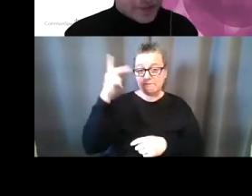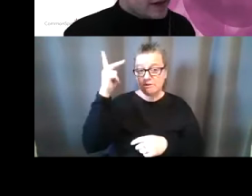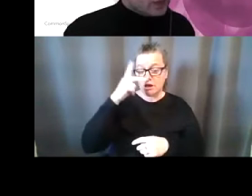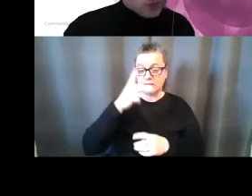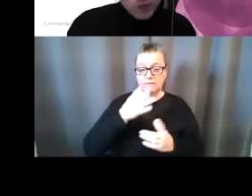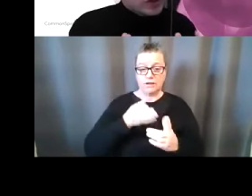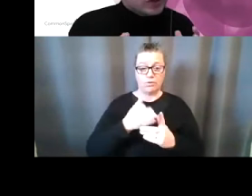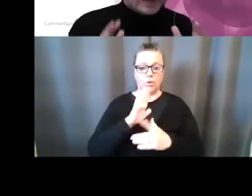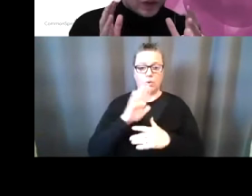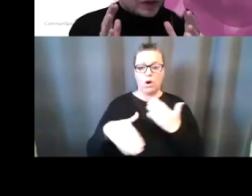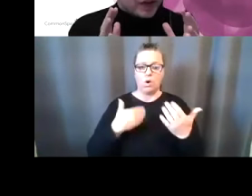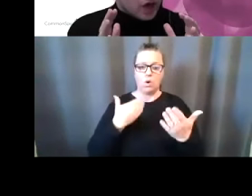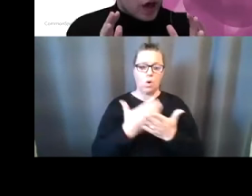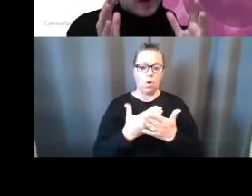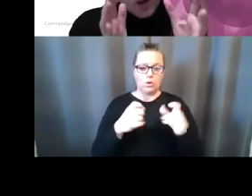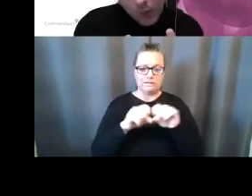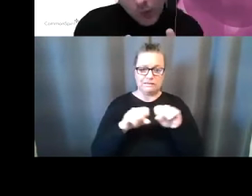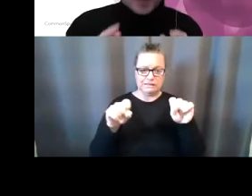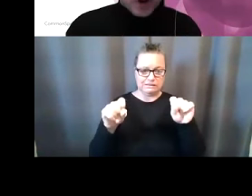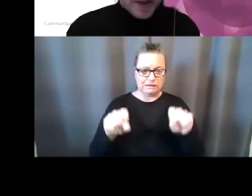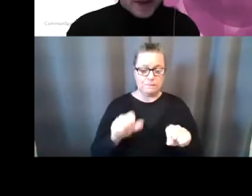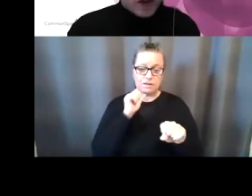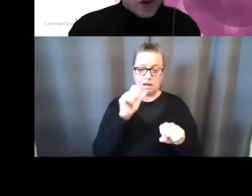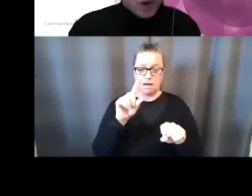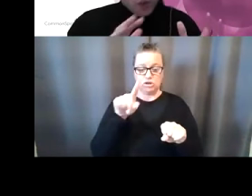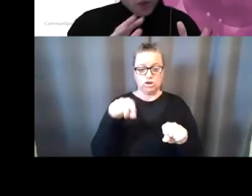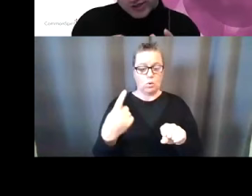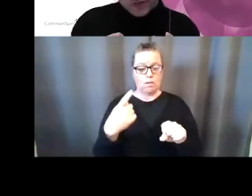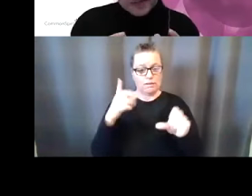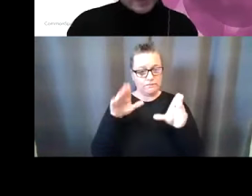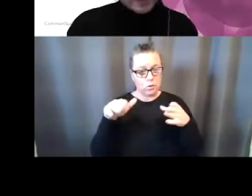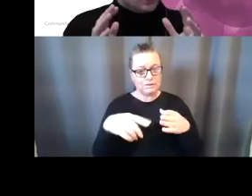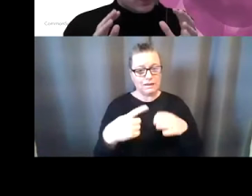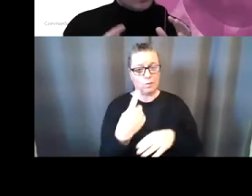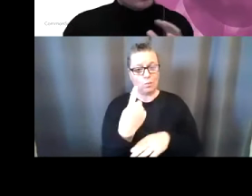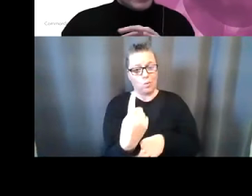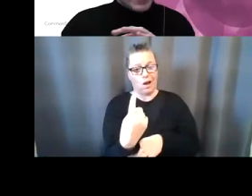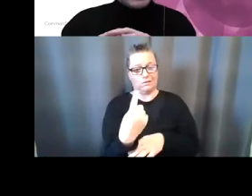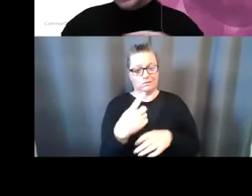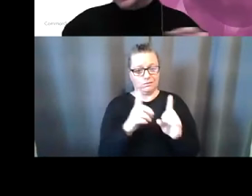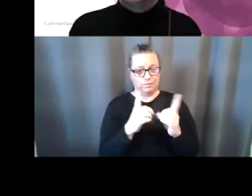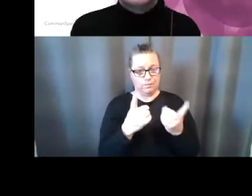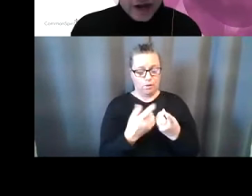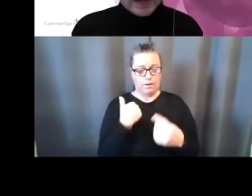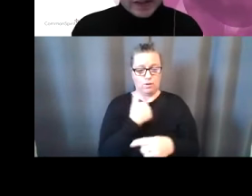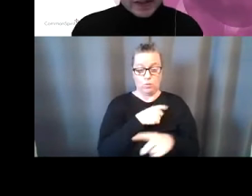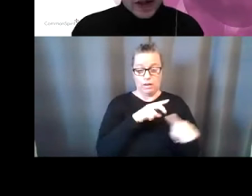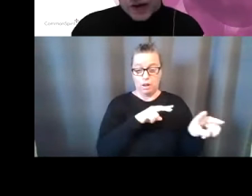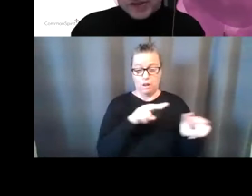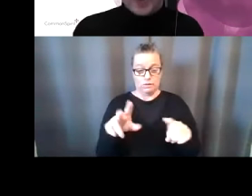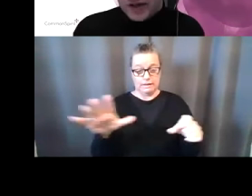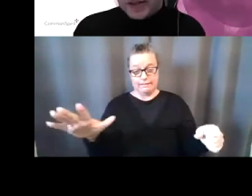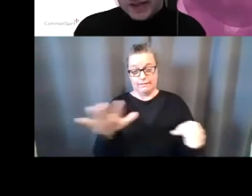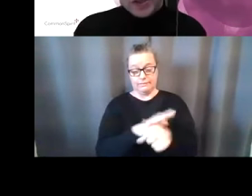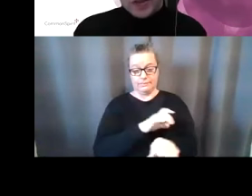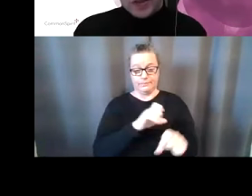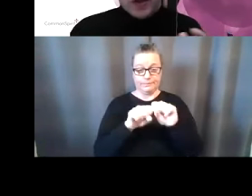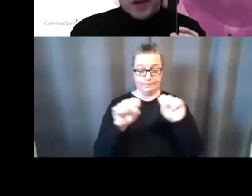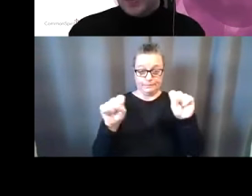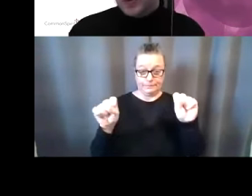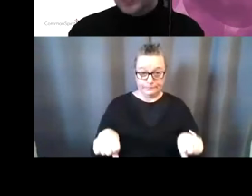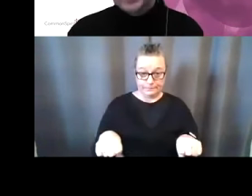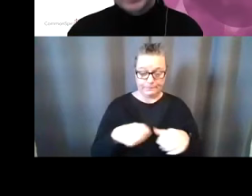system, meaning we weren't just focusing on one department or one service line. We were looking at the entire system, our entire